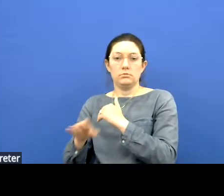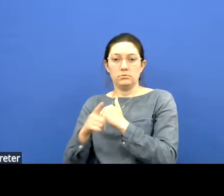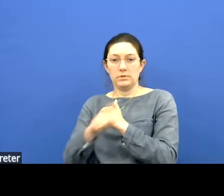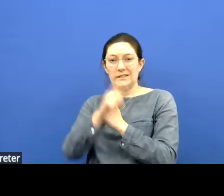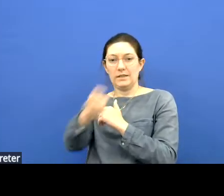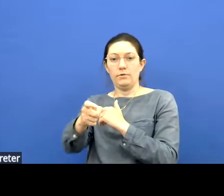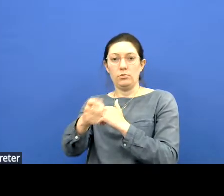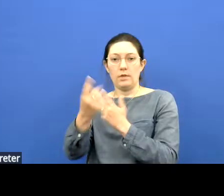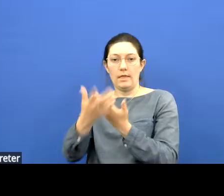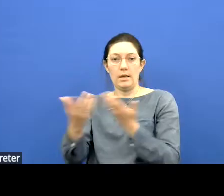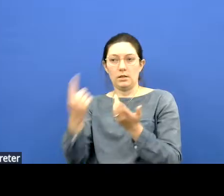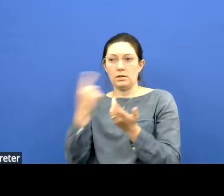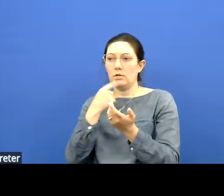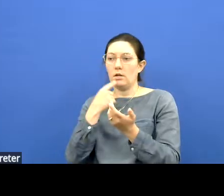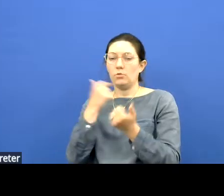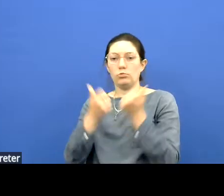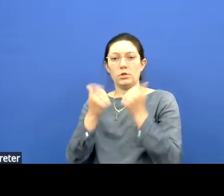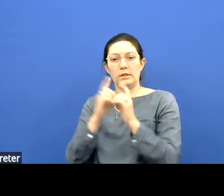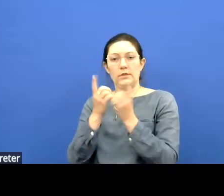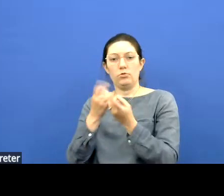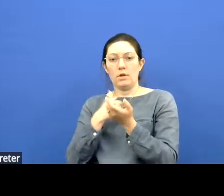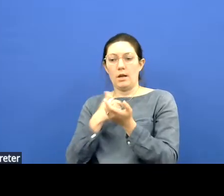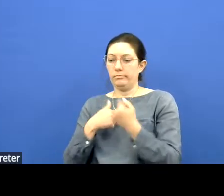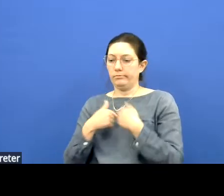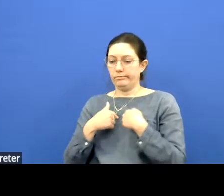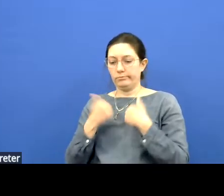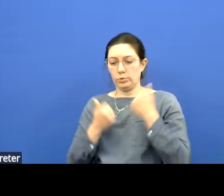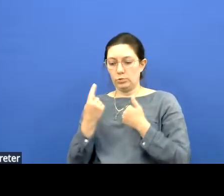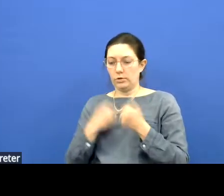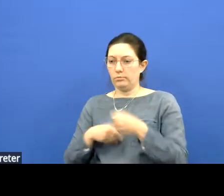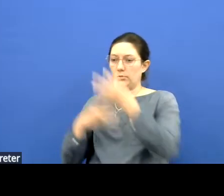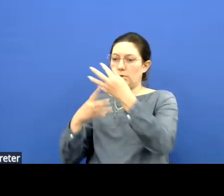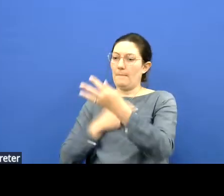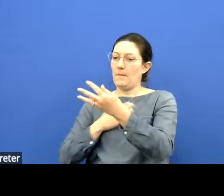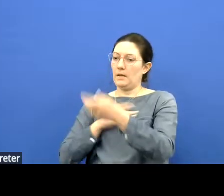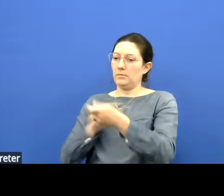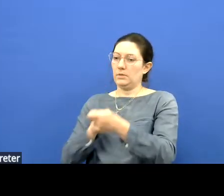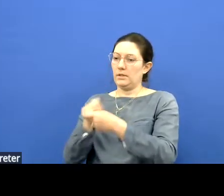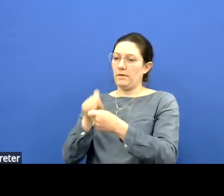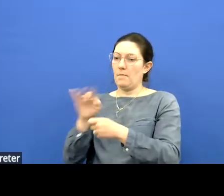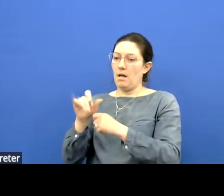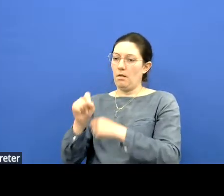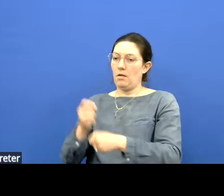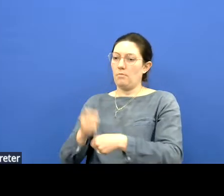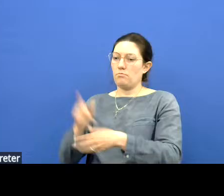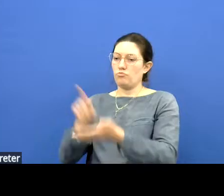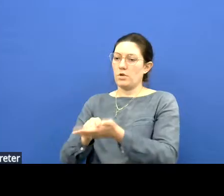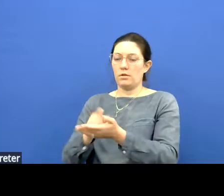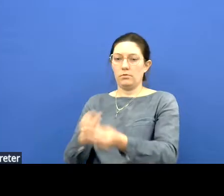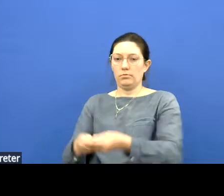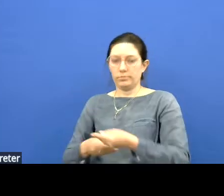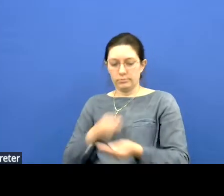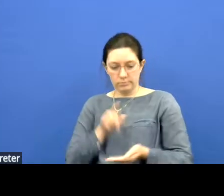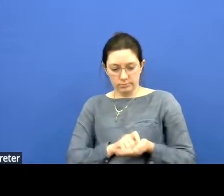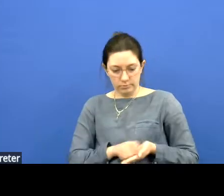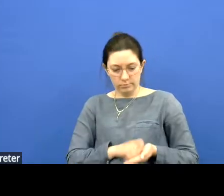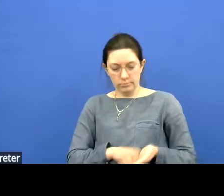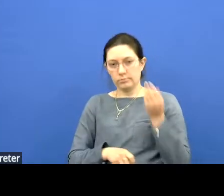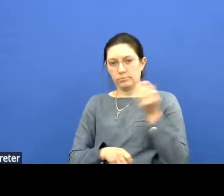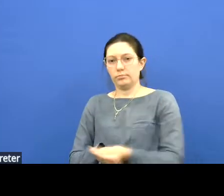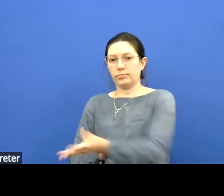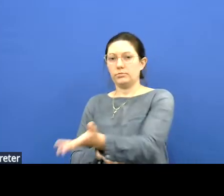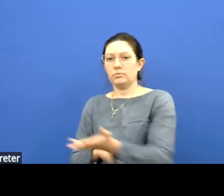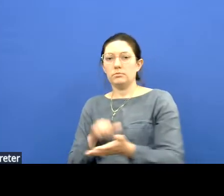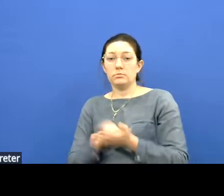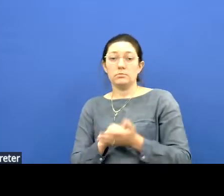a thing that says what voting district you are. It essentially pulls up your specific ballot, so I don't have to have pre-printed ballots. So a lot of use for